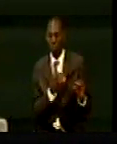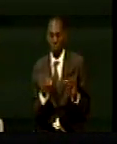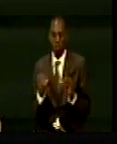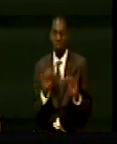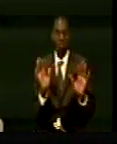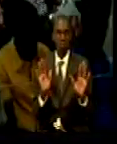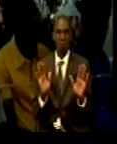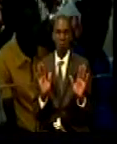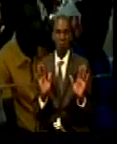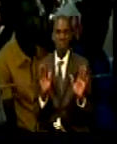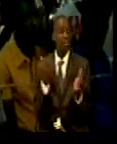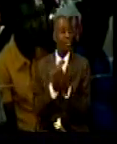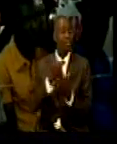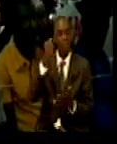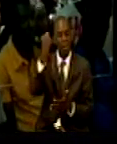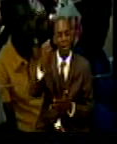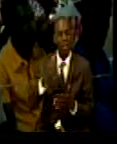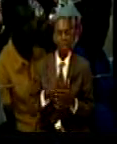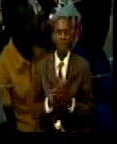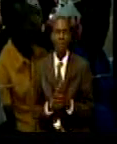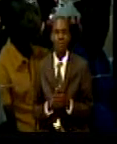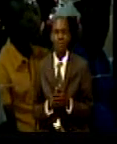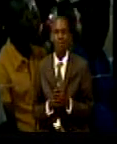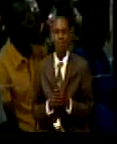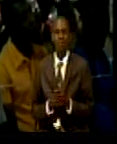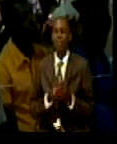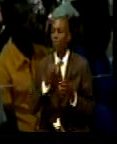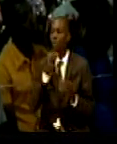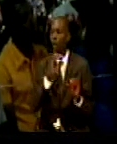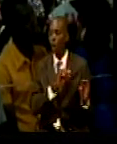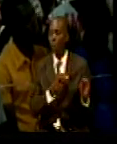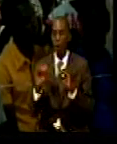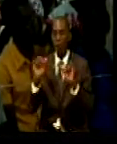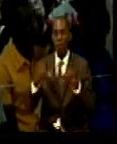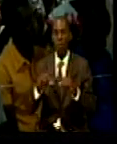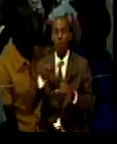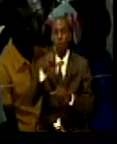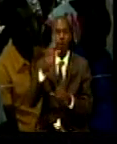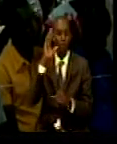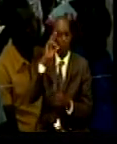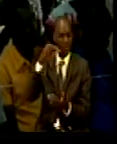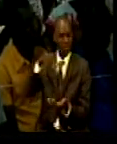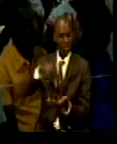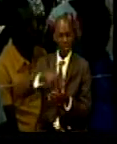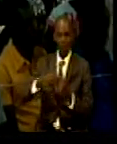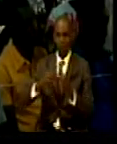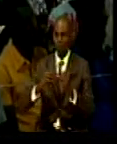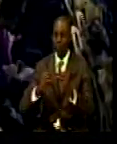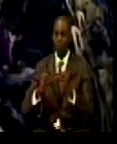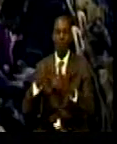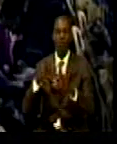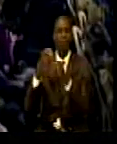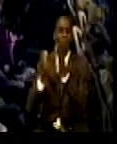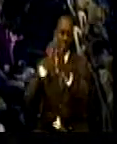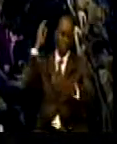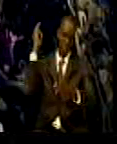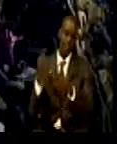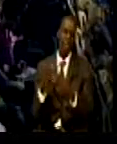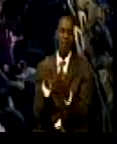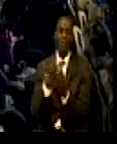you hear your amen? Immovable, you will stand firm in Jesus'